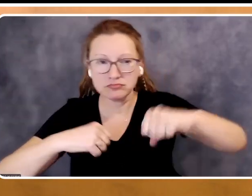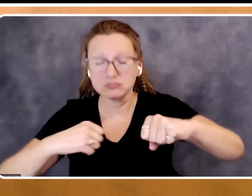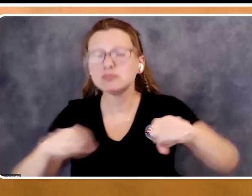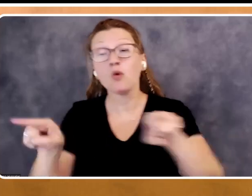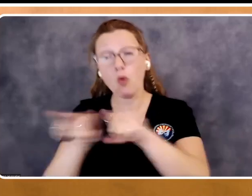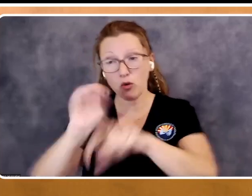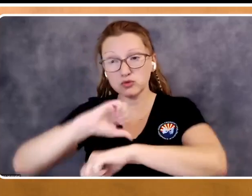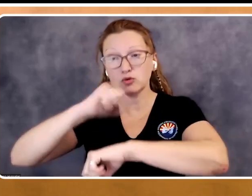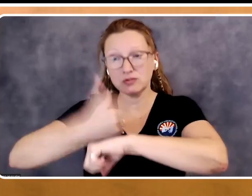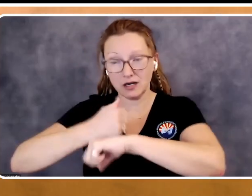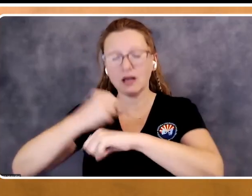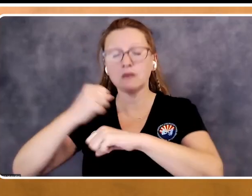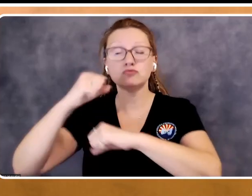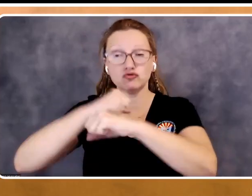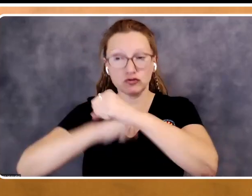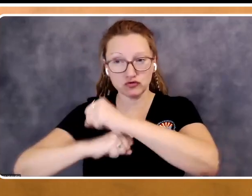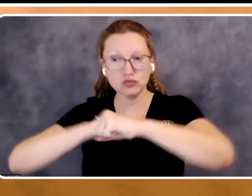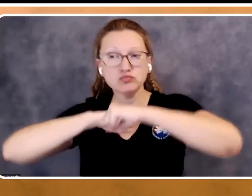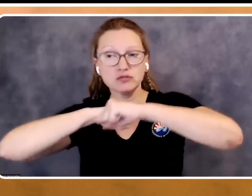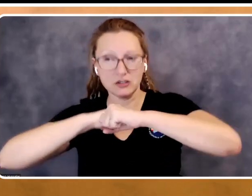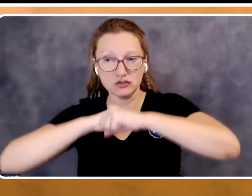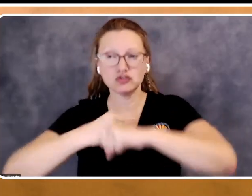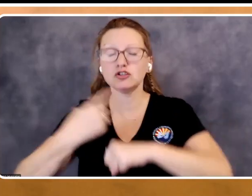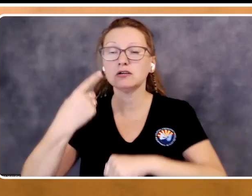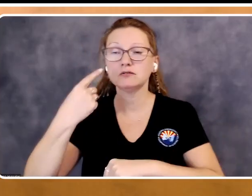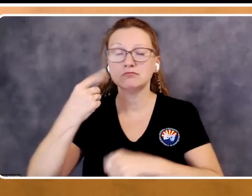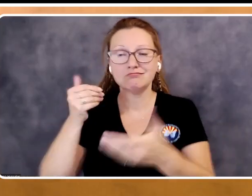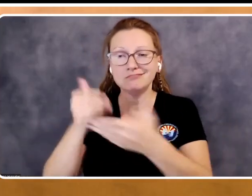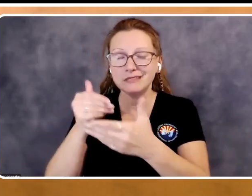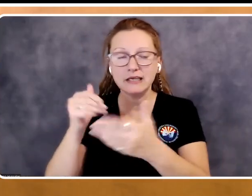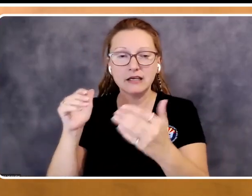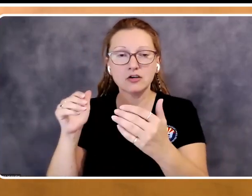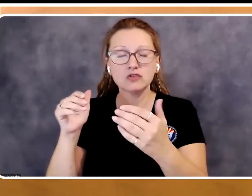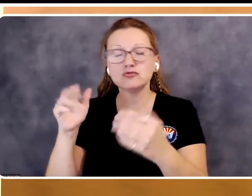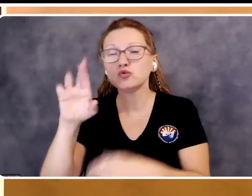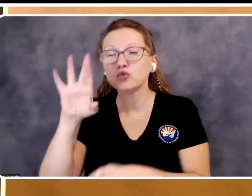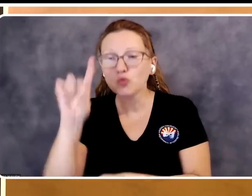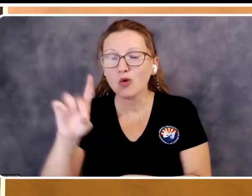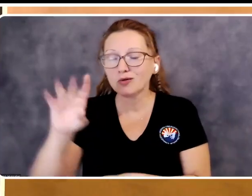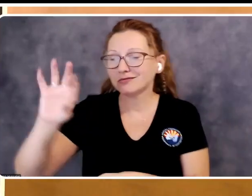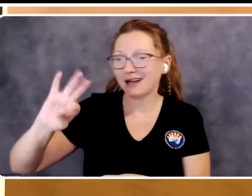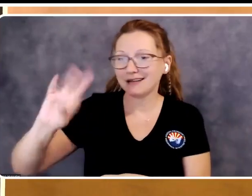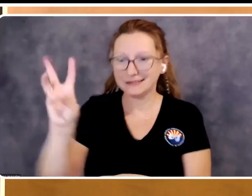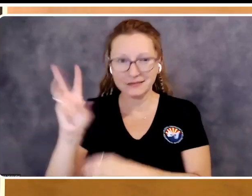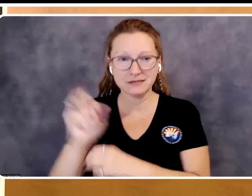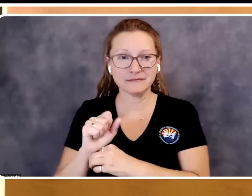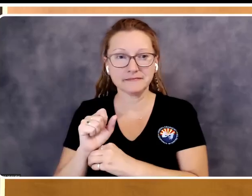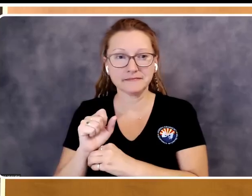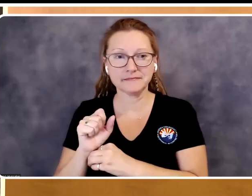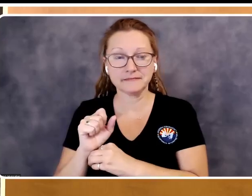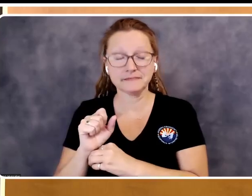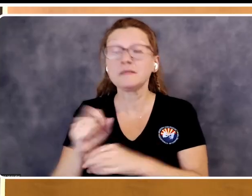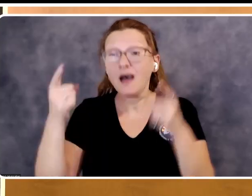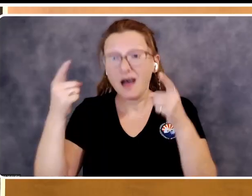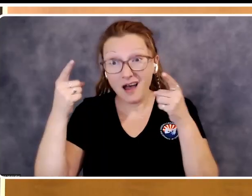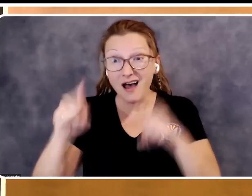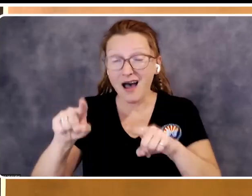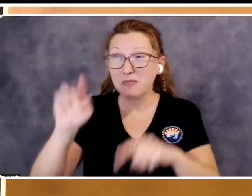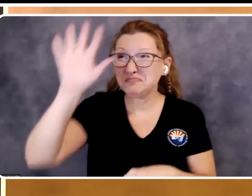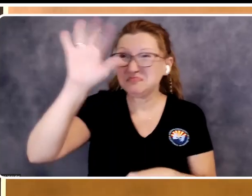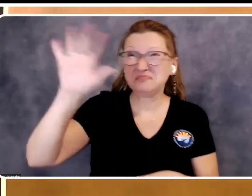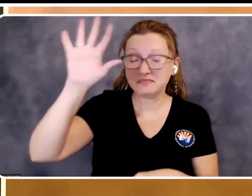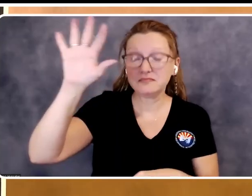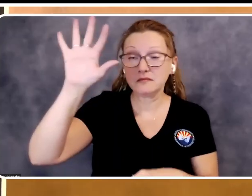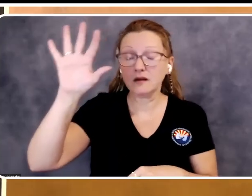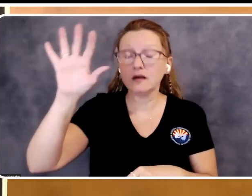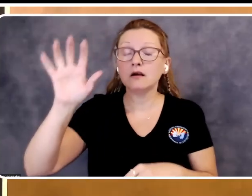protection along the 96 corridor right there. We also got off this right in the middle of the dozer line right here, we got another